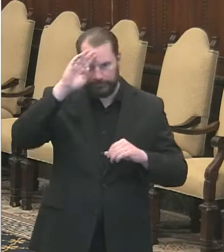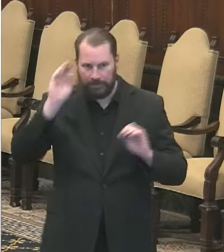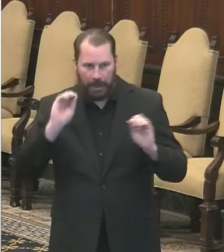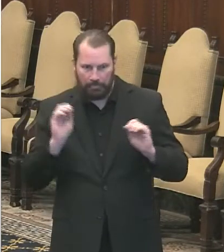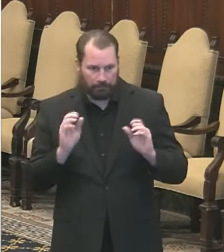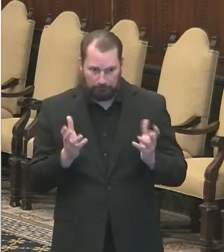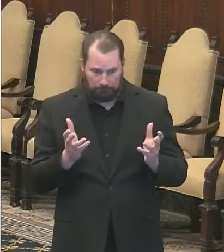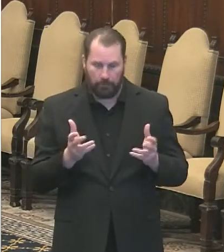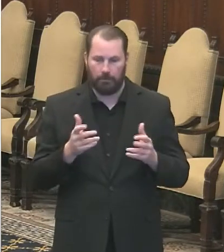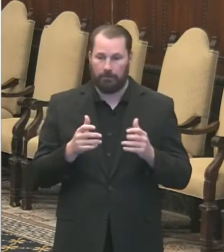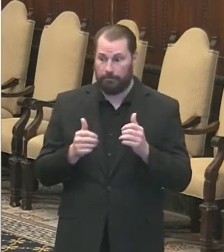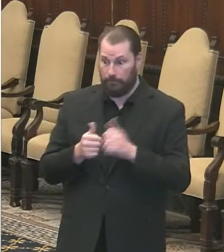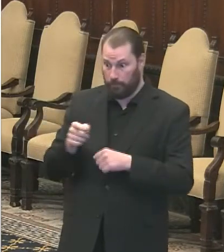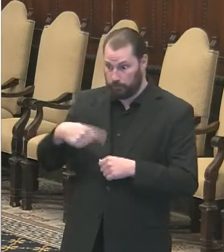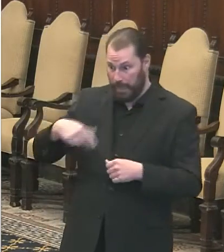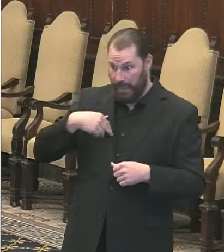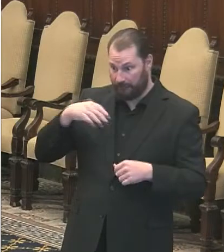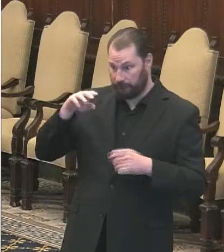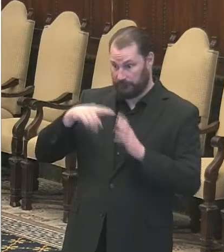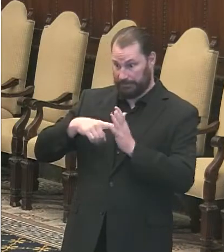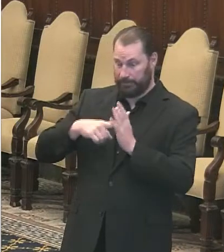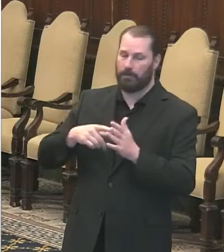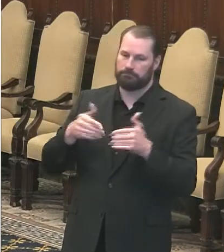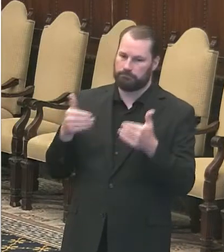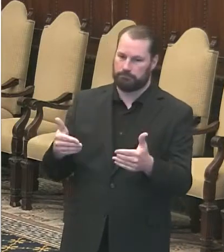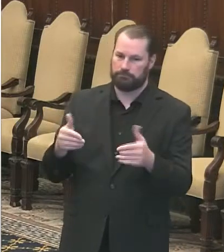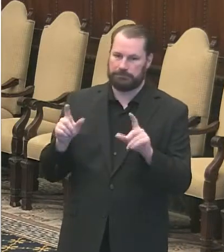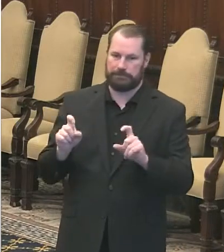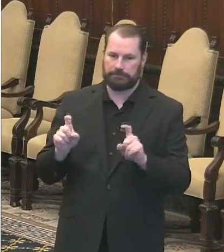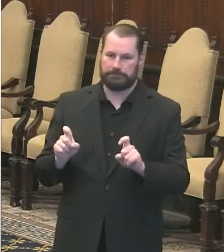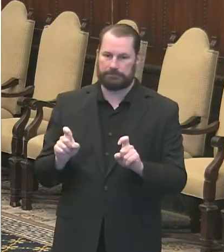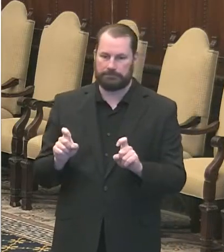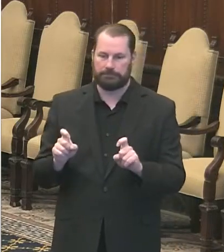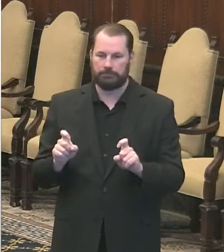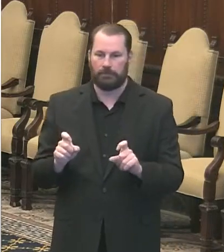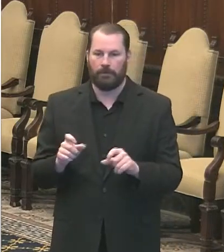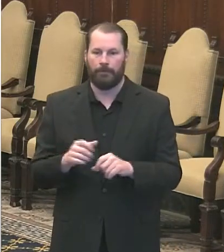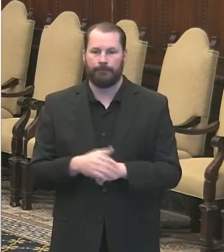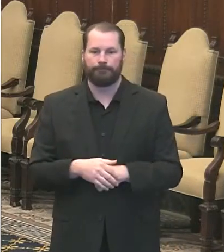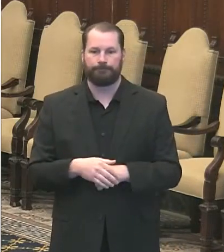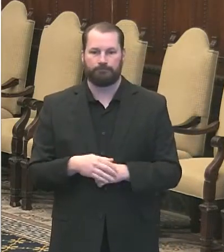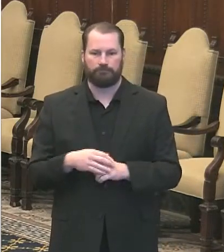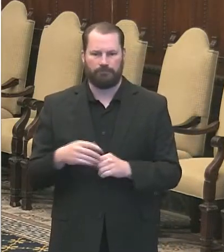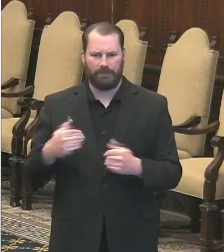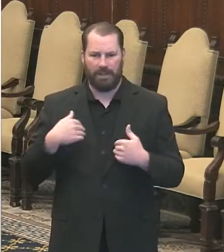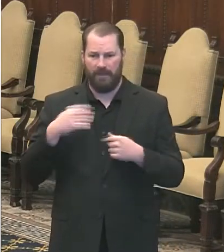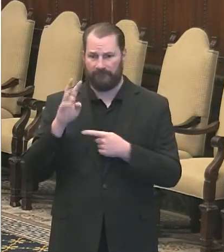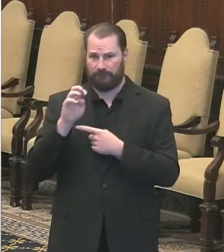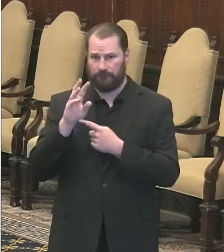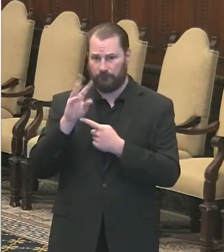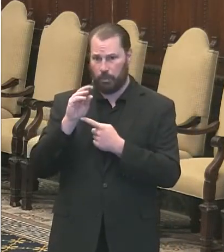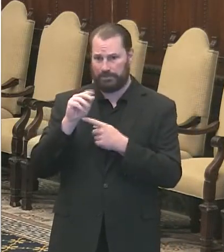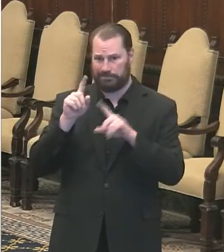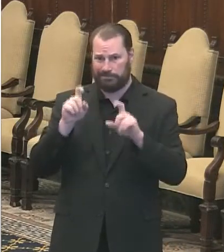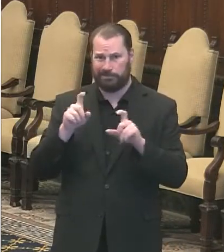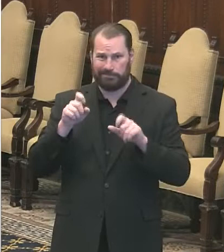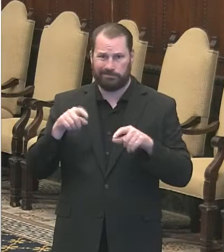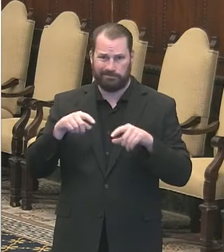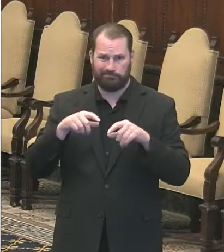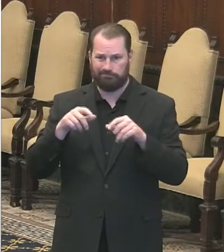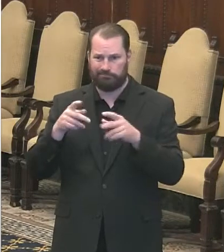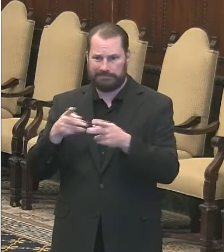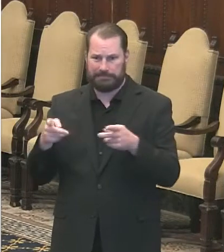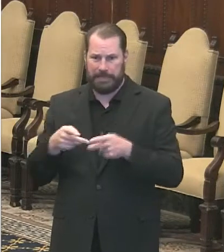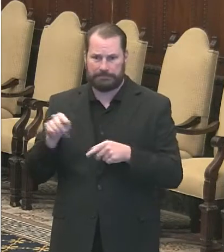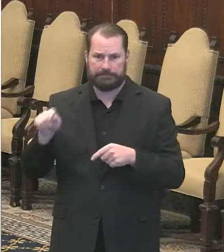cough. Anybody with those symptoms can be tested at more than 40 different sites across the city of Philadelphia. Just go to